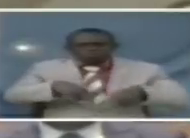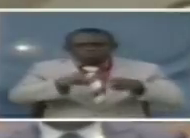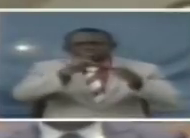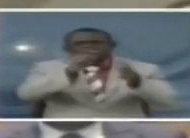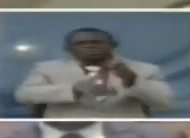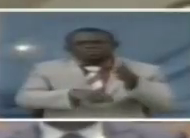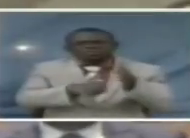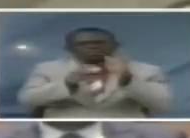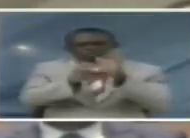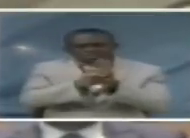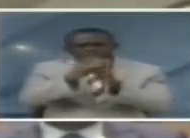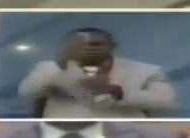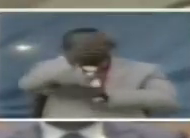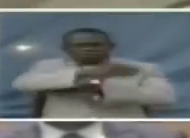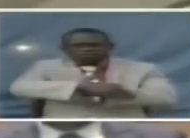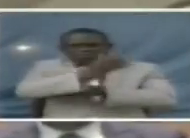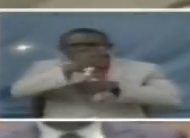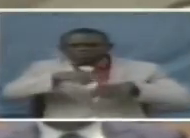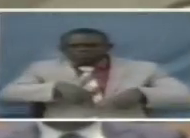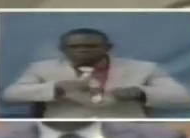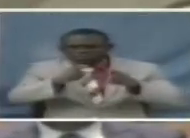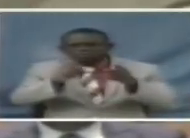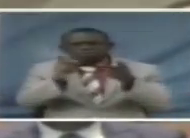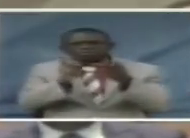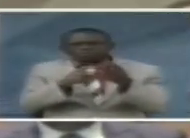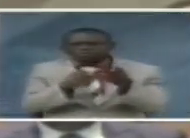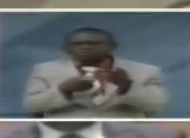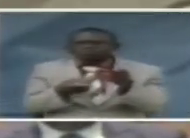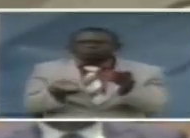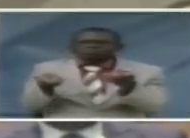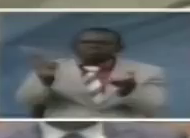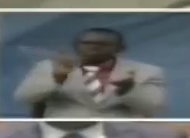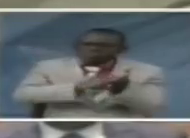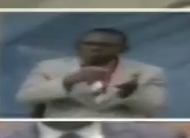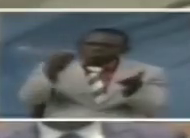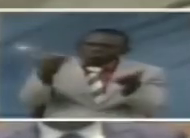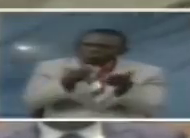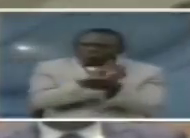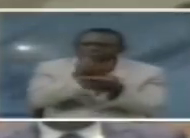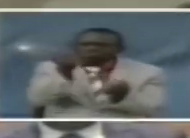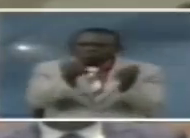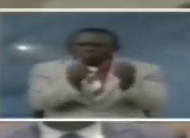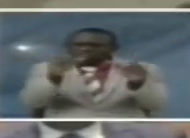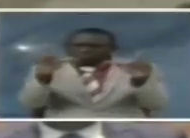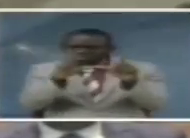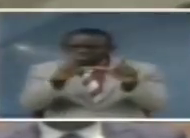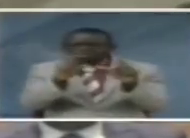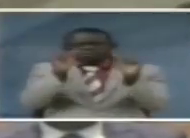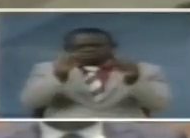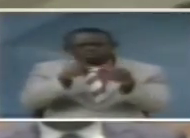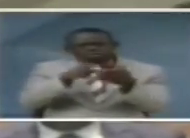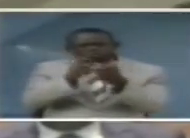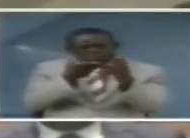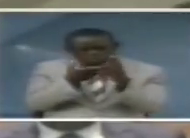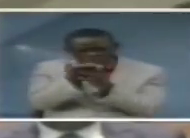enable ease payment of various road user charges such as road tolls, as well as